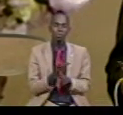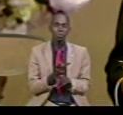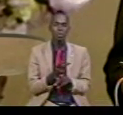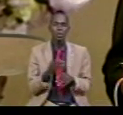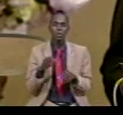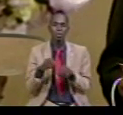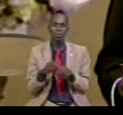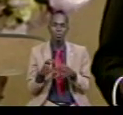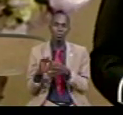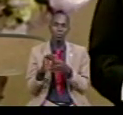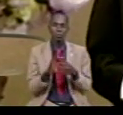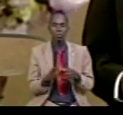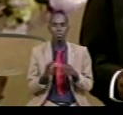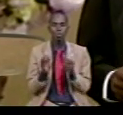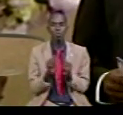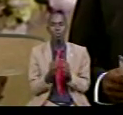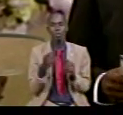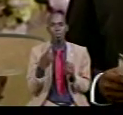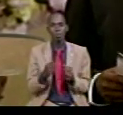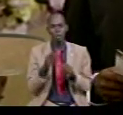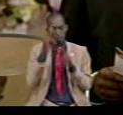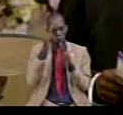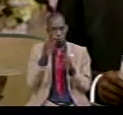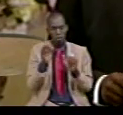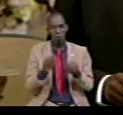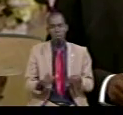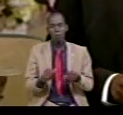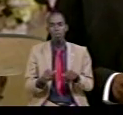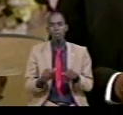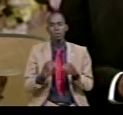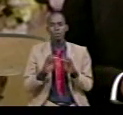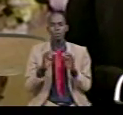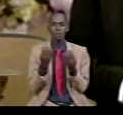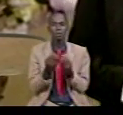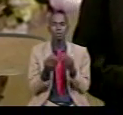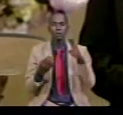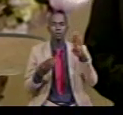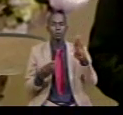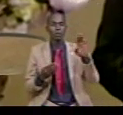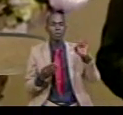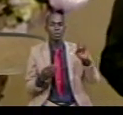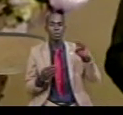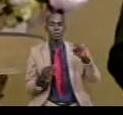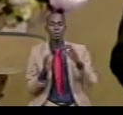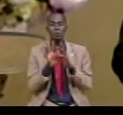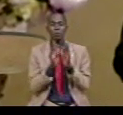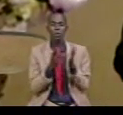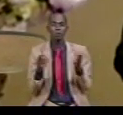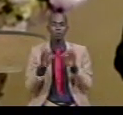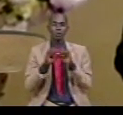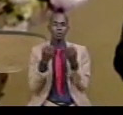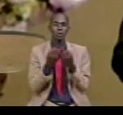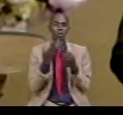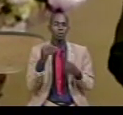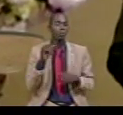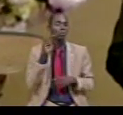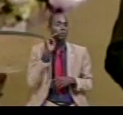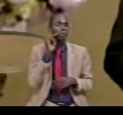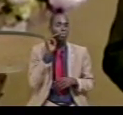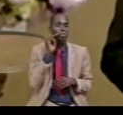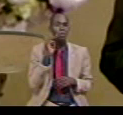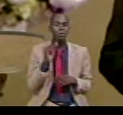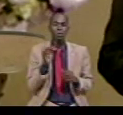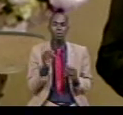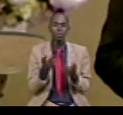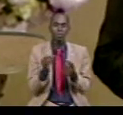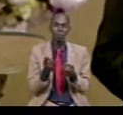collaboration with the reputable Bible Society of Nigeria comes with enlightening,